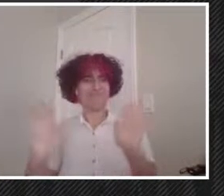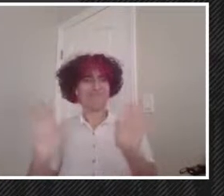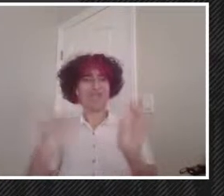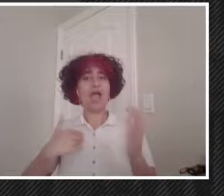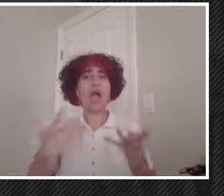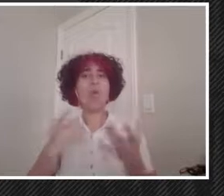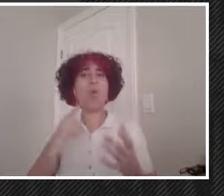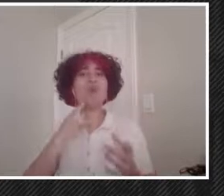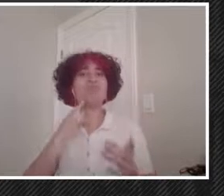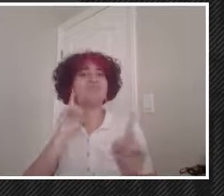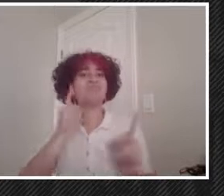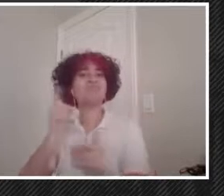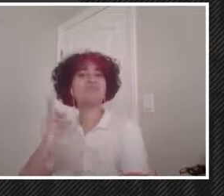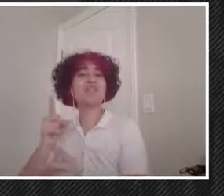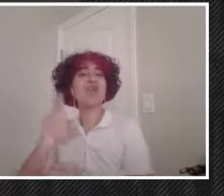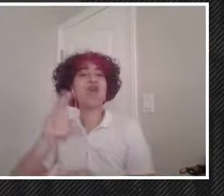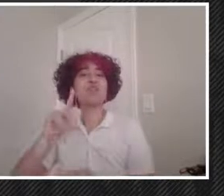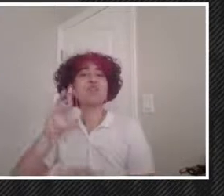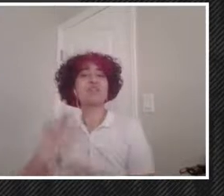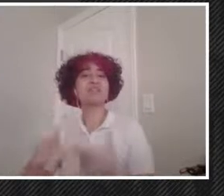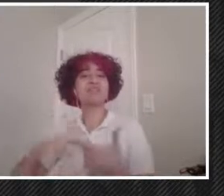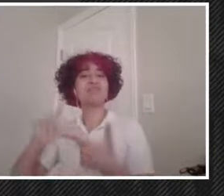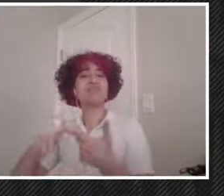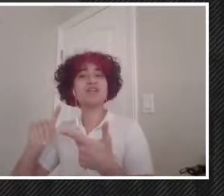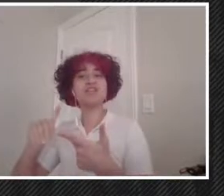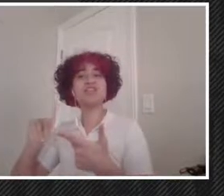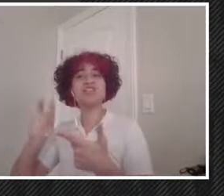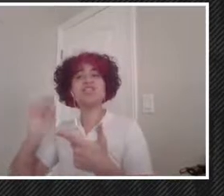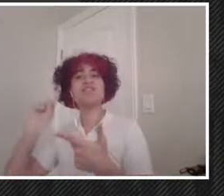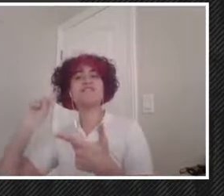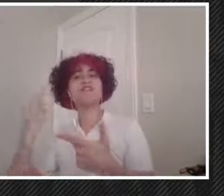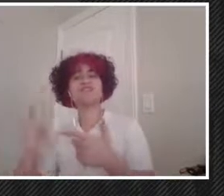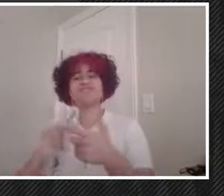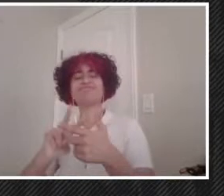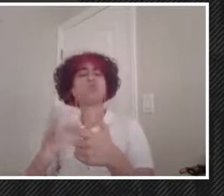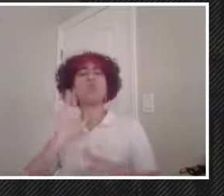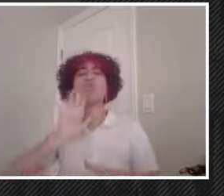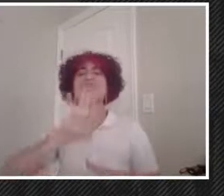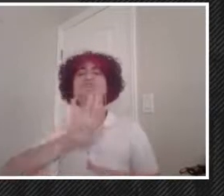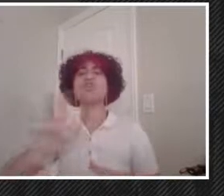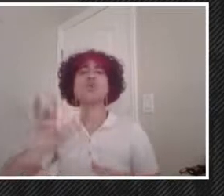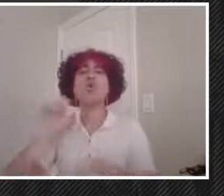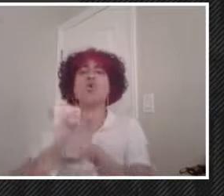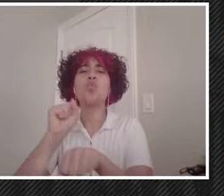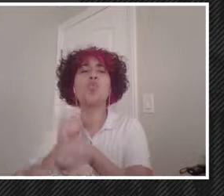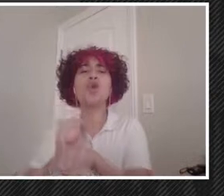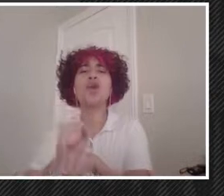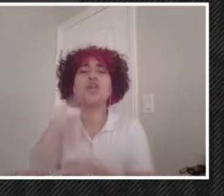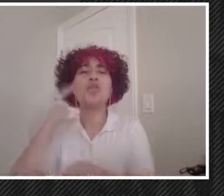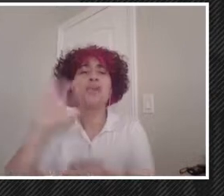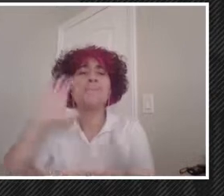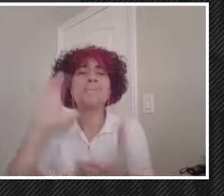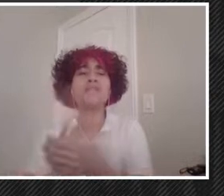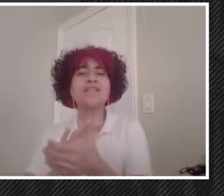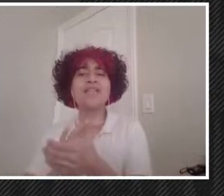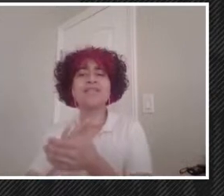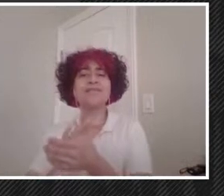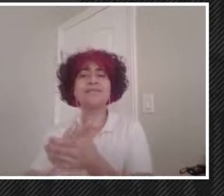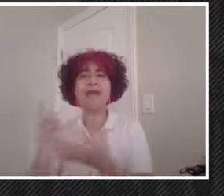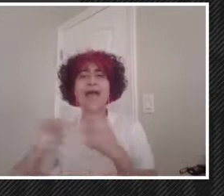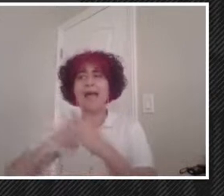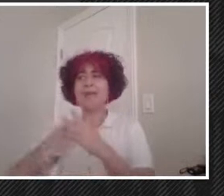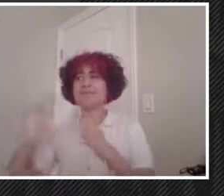Crystal first. What are the things in your respective work that you believe got us to this incredible moment in our nation's